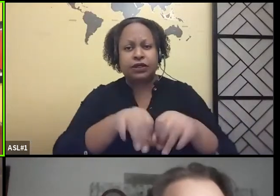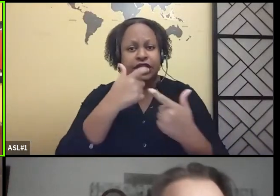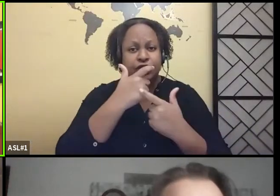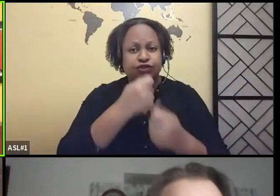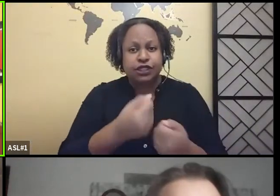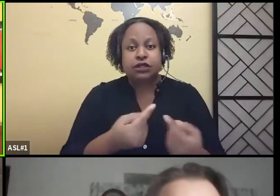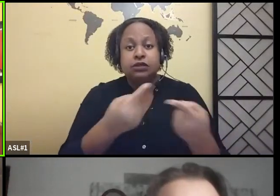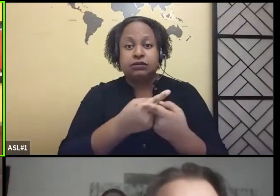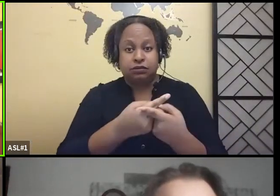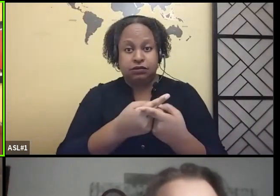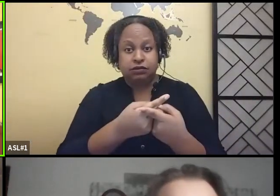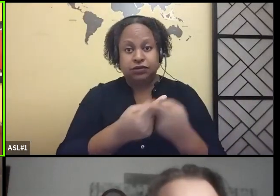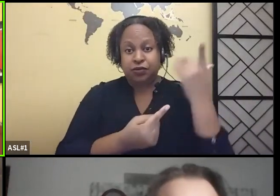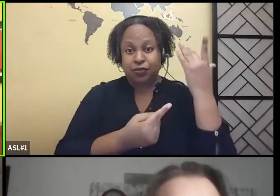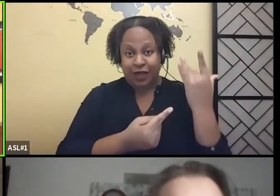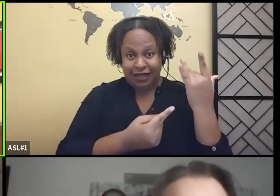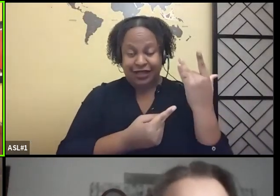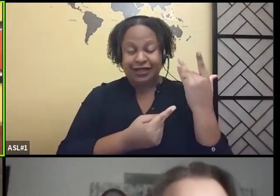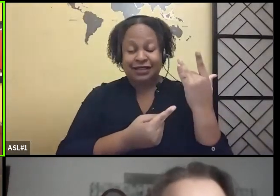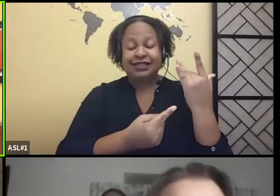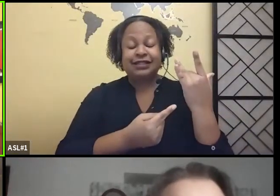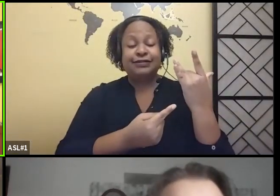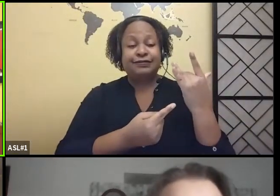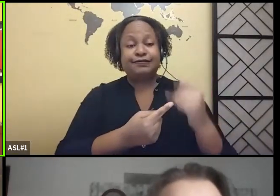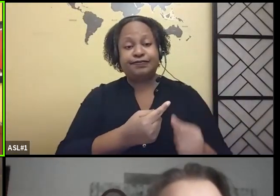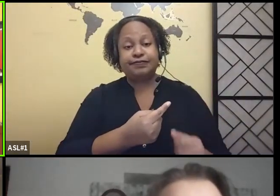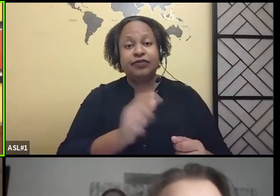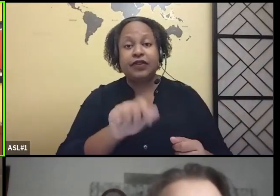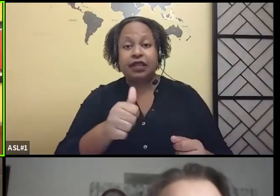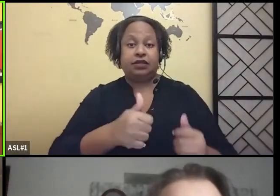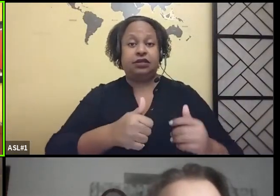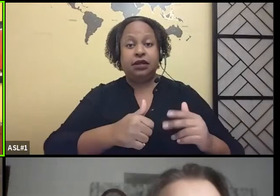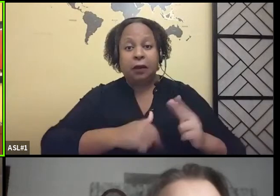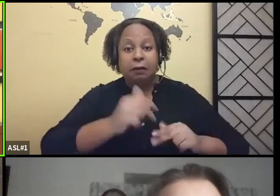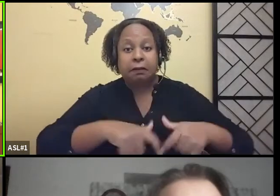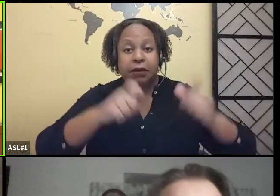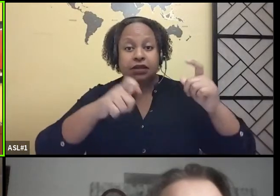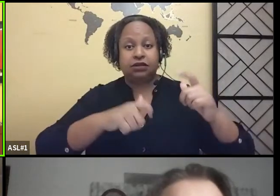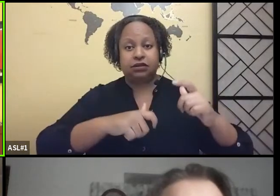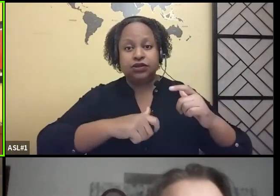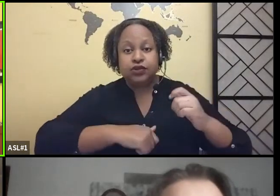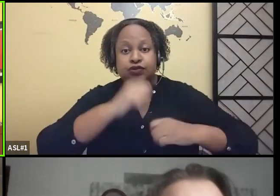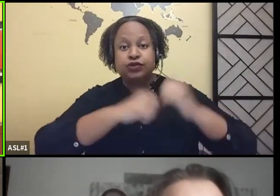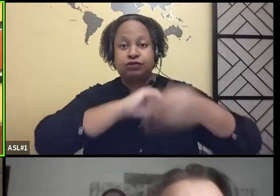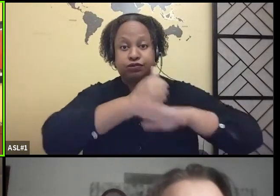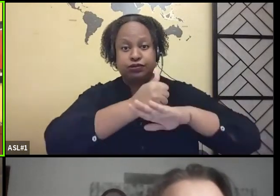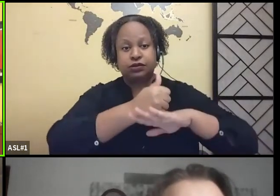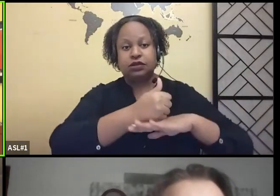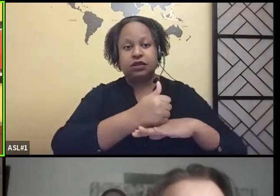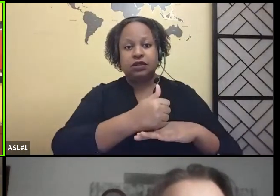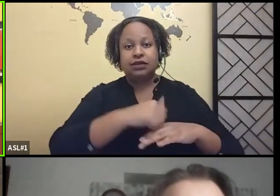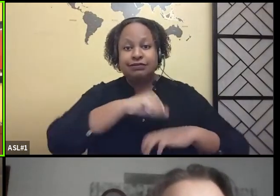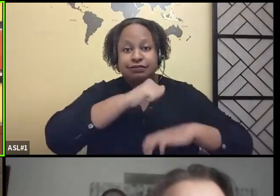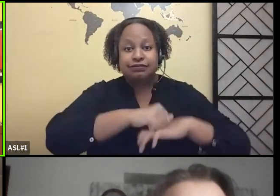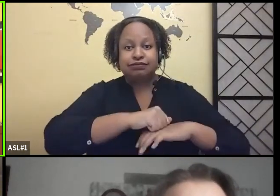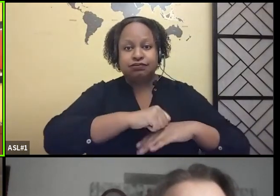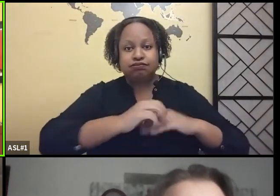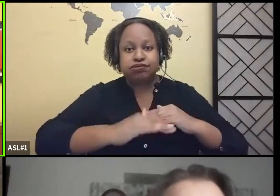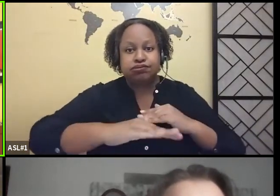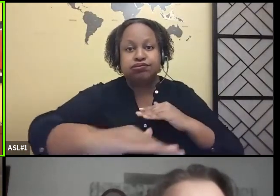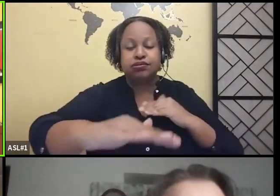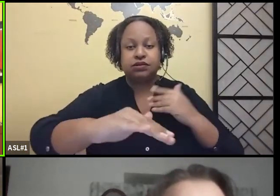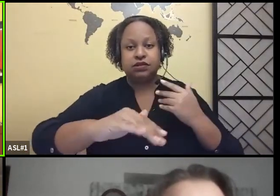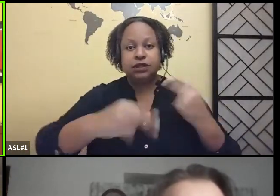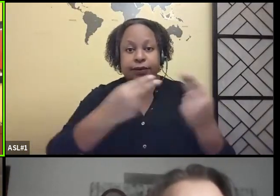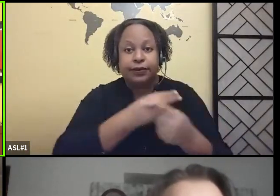contradiction is that any kind of infrastructure, whatever it is, whether it's concrete infrastructure or